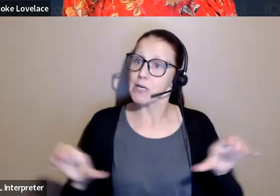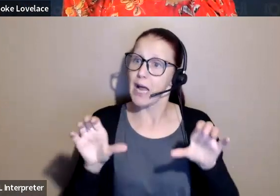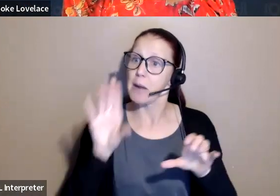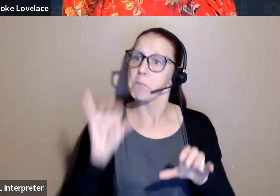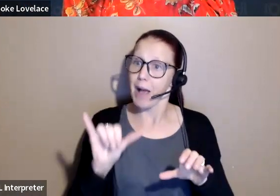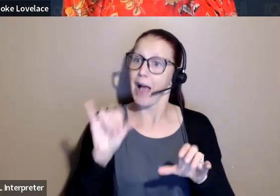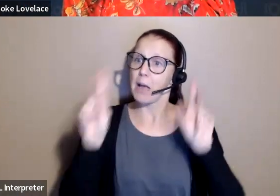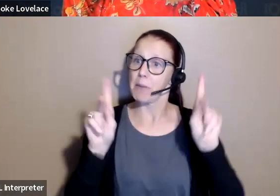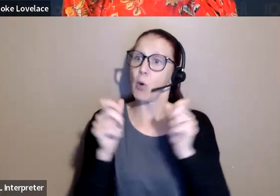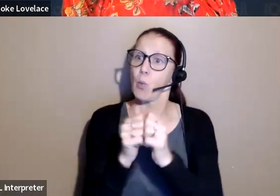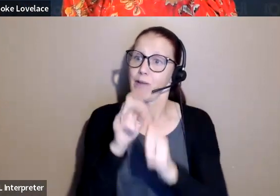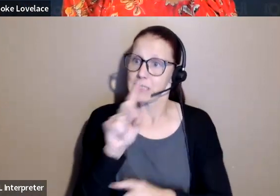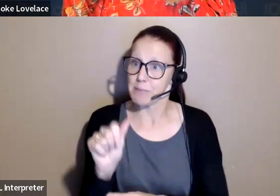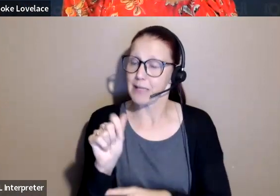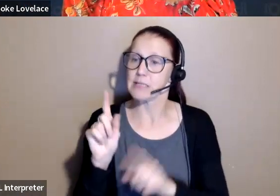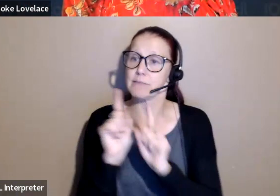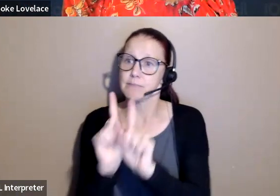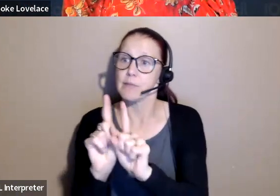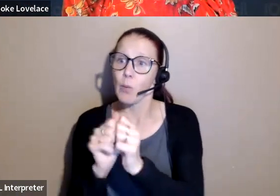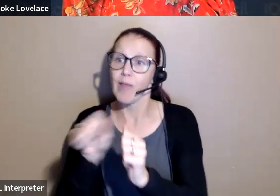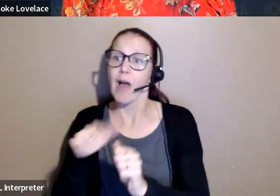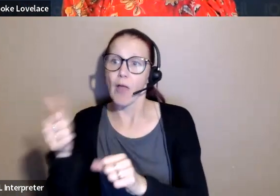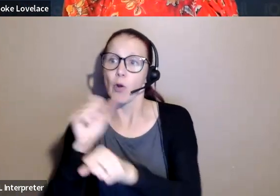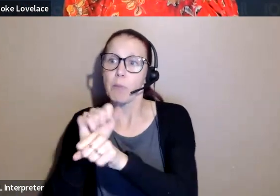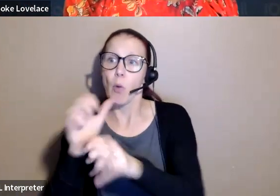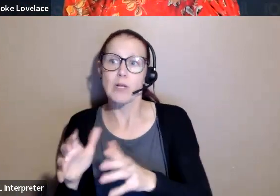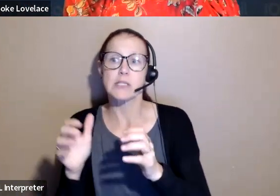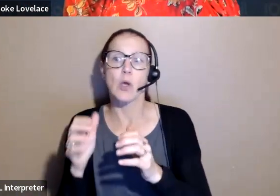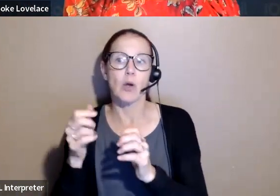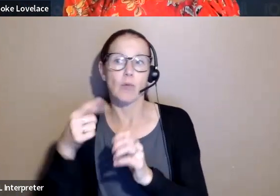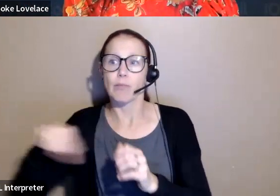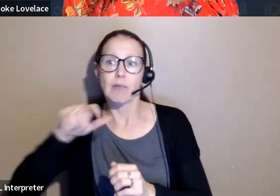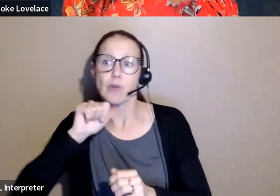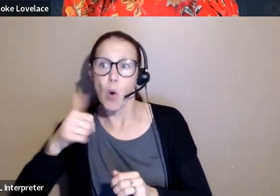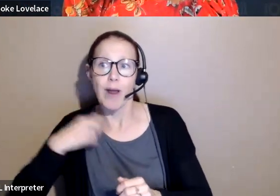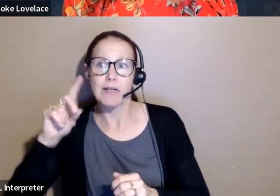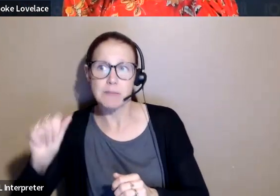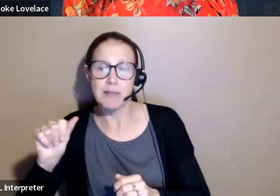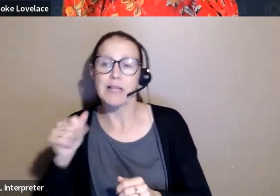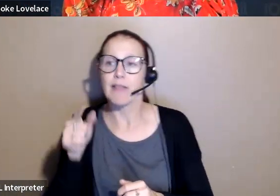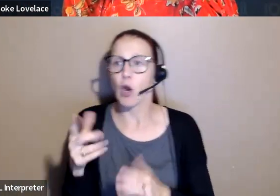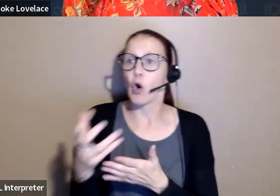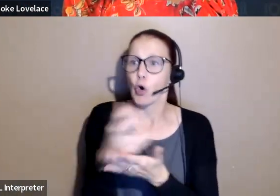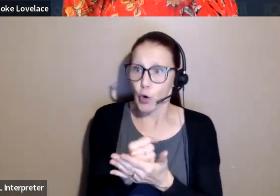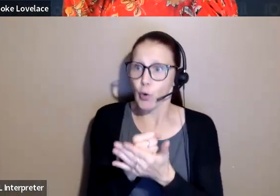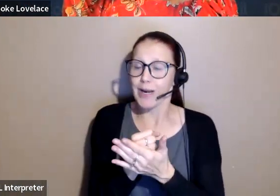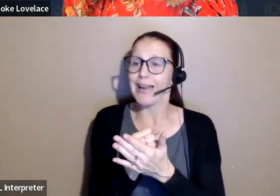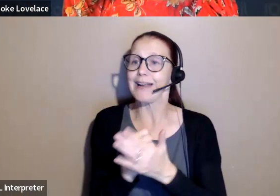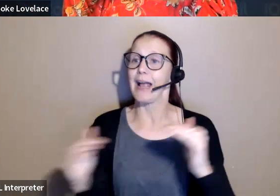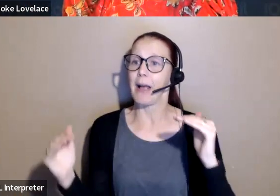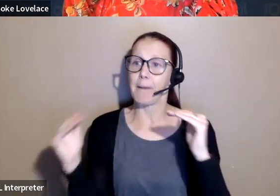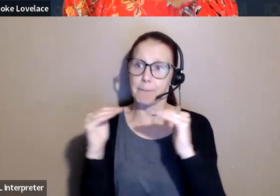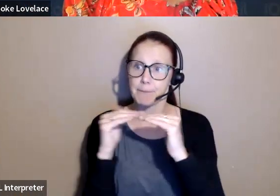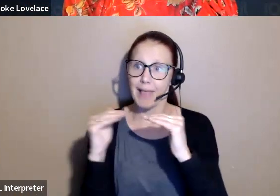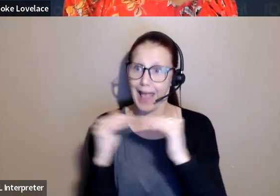with disabilities just alongside other employees without disabilities, and that they're earning at or above minimum